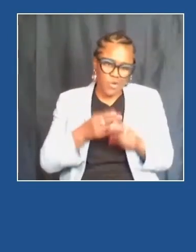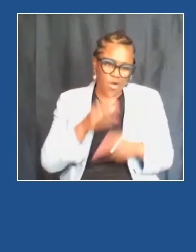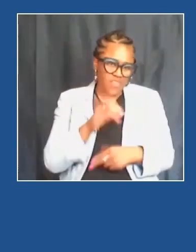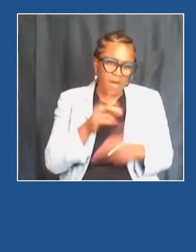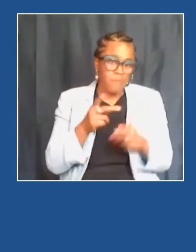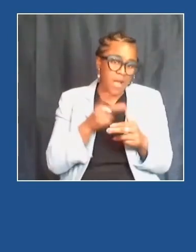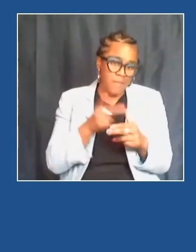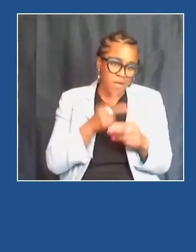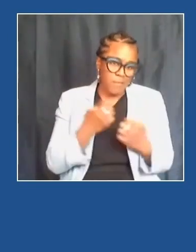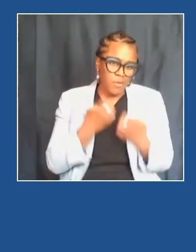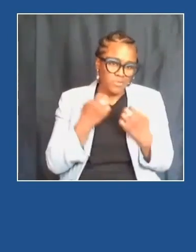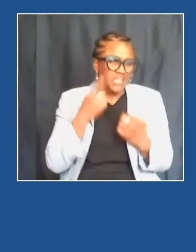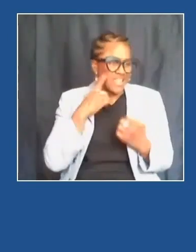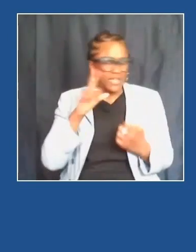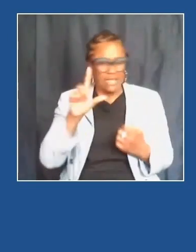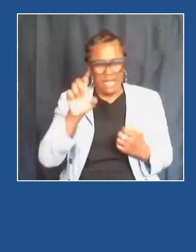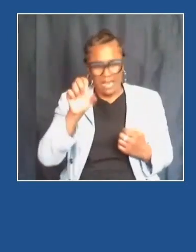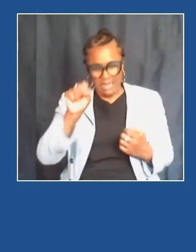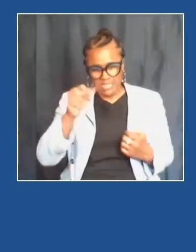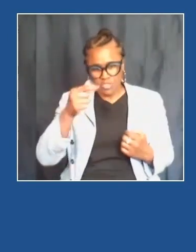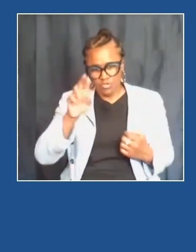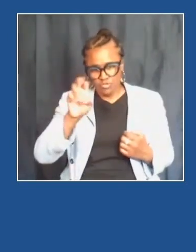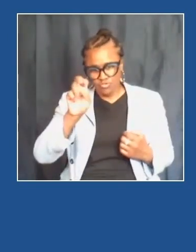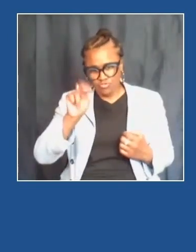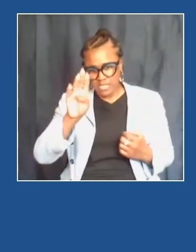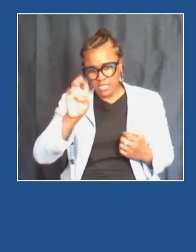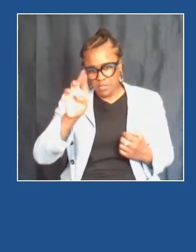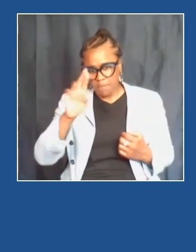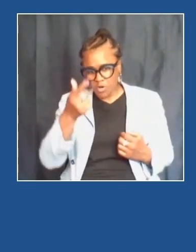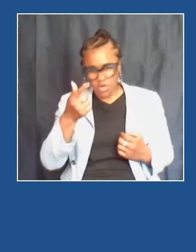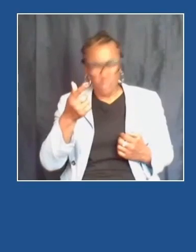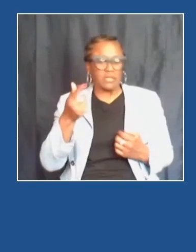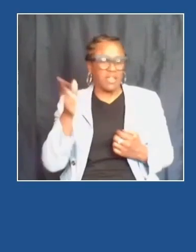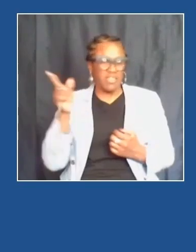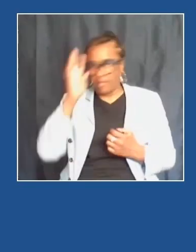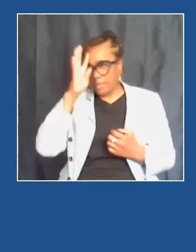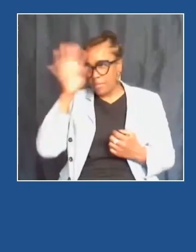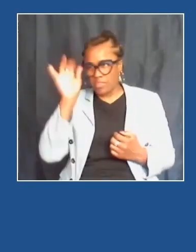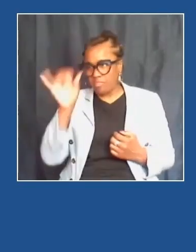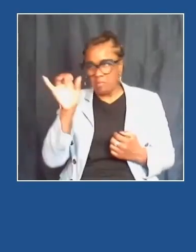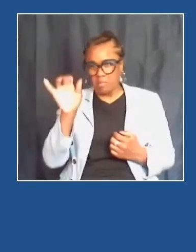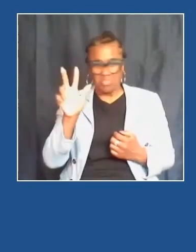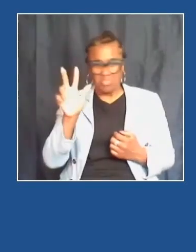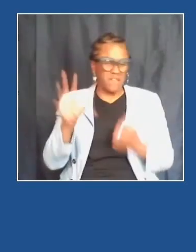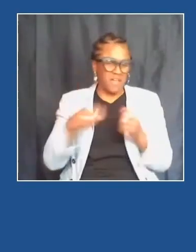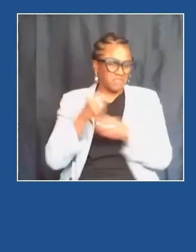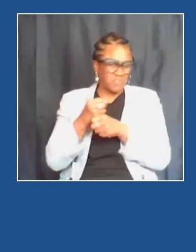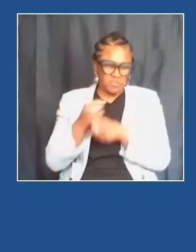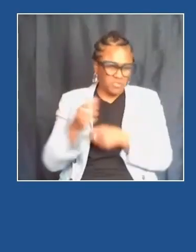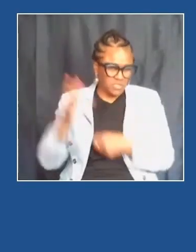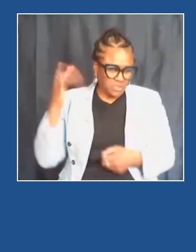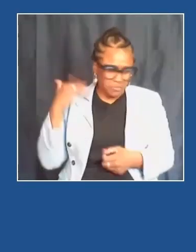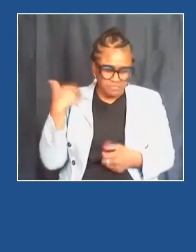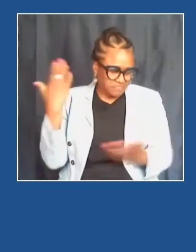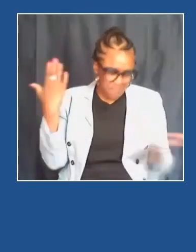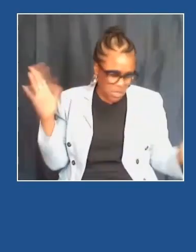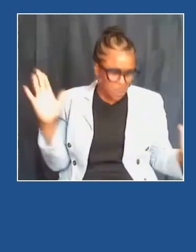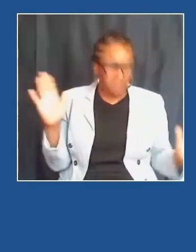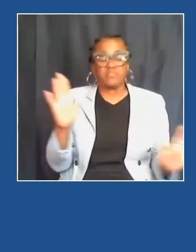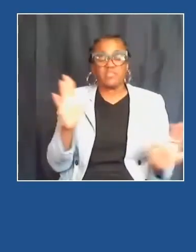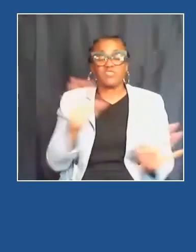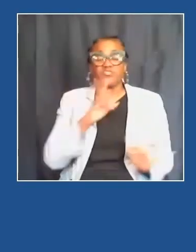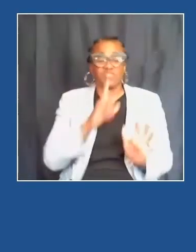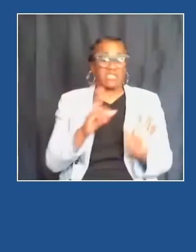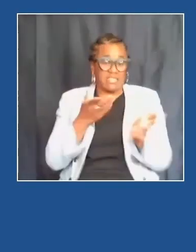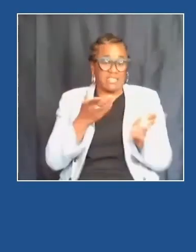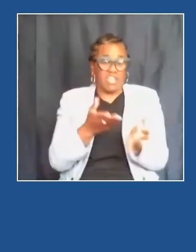think that Les Greenberg and Jeremy Safran came up with, 35 years ago, something like that. It's been around in psychology